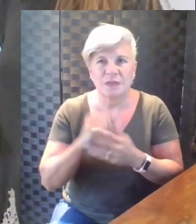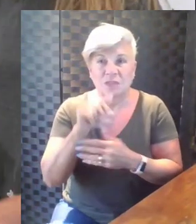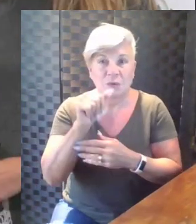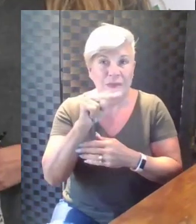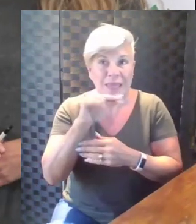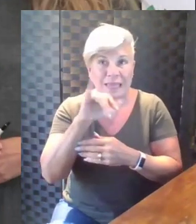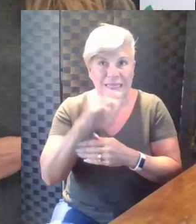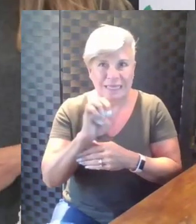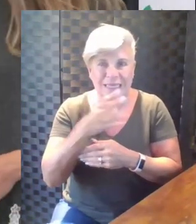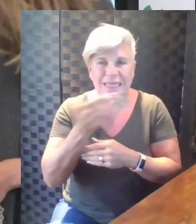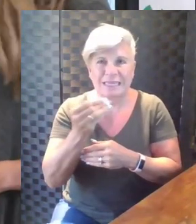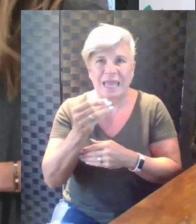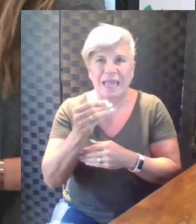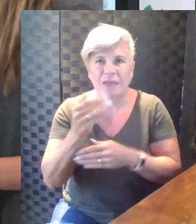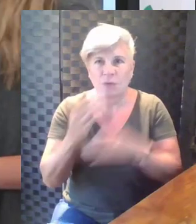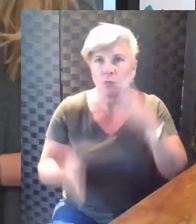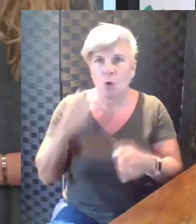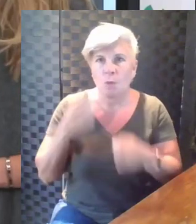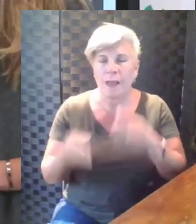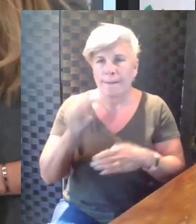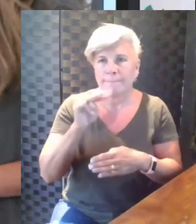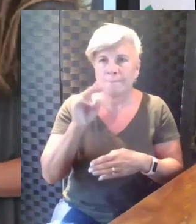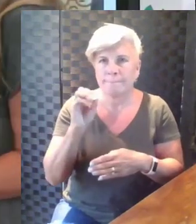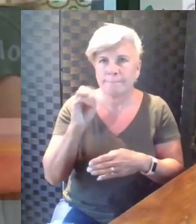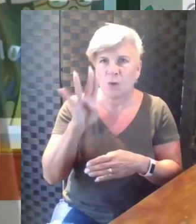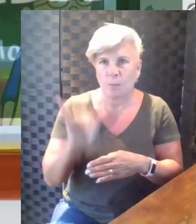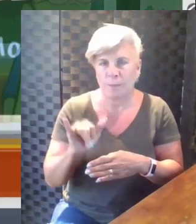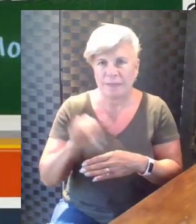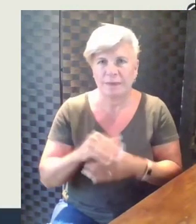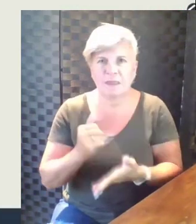robot Moby help us figure out place value.